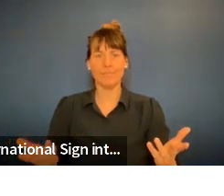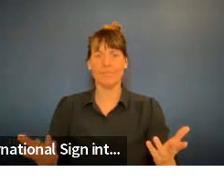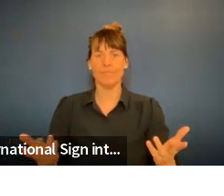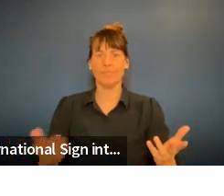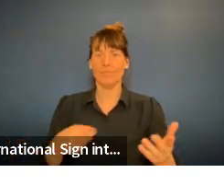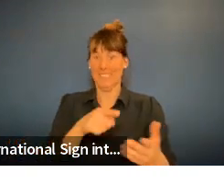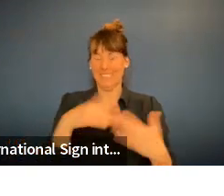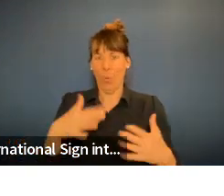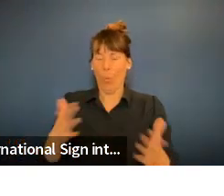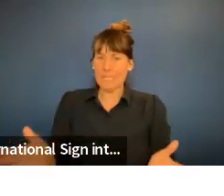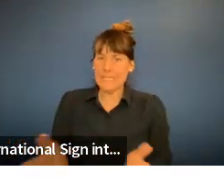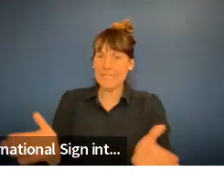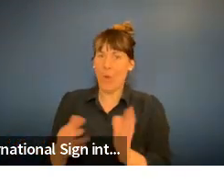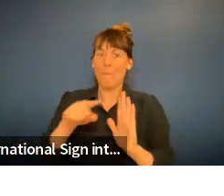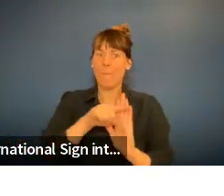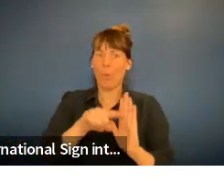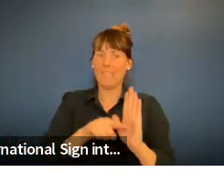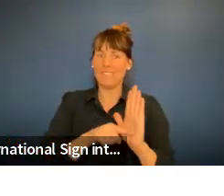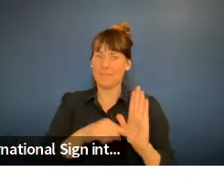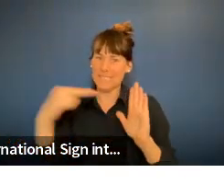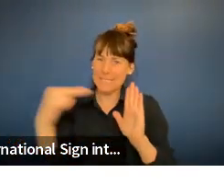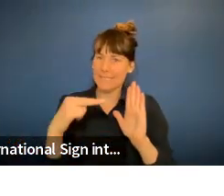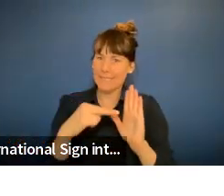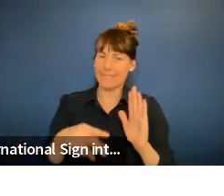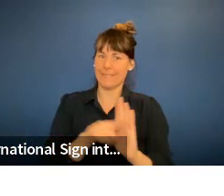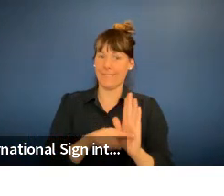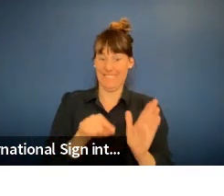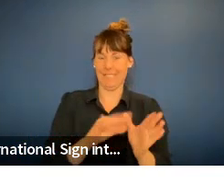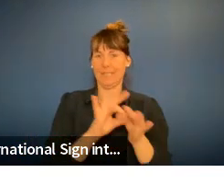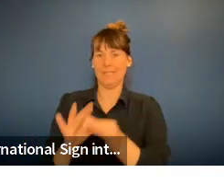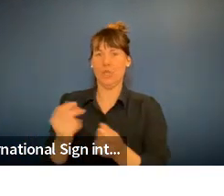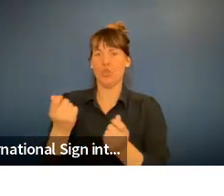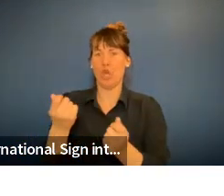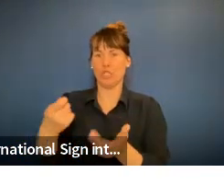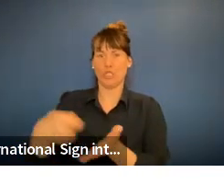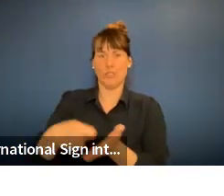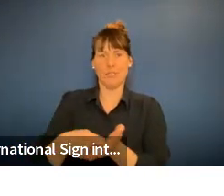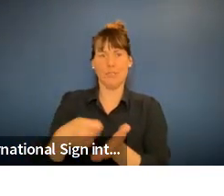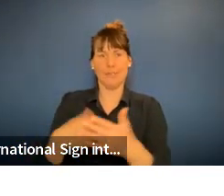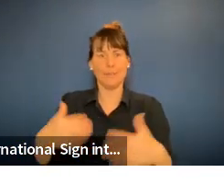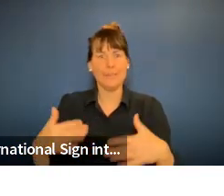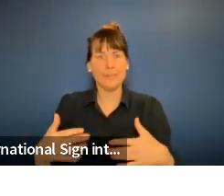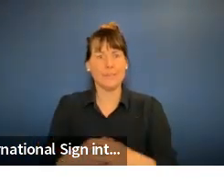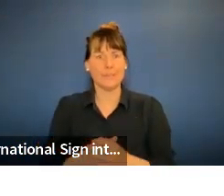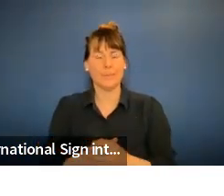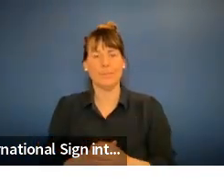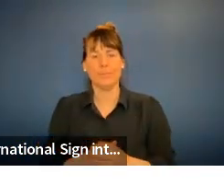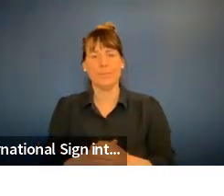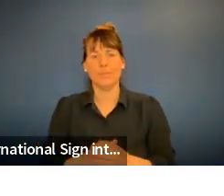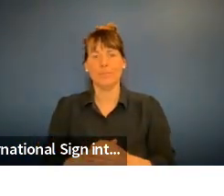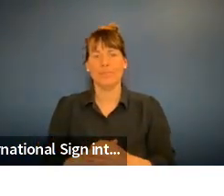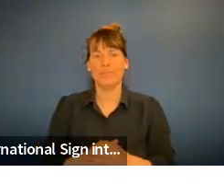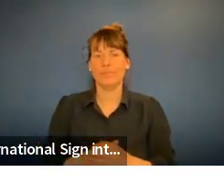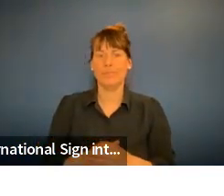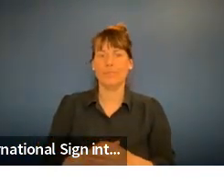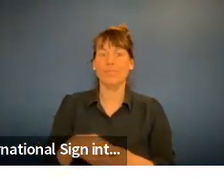So we need more research looking at access of people with disabilities to different social health protection programs that are currently